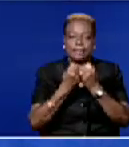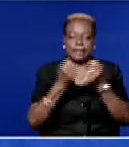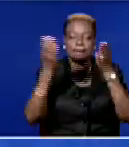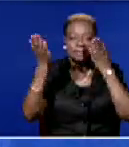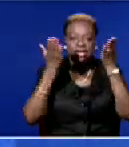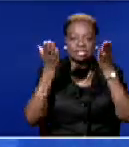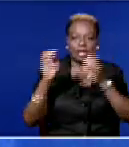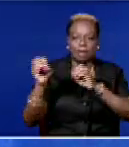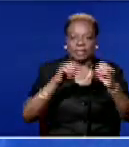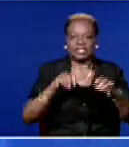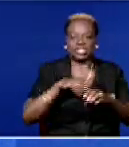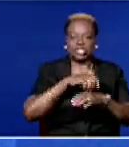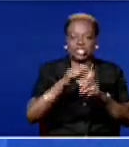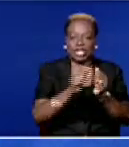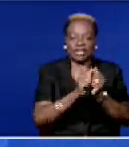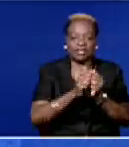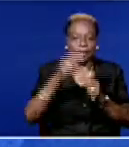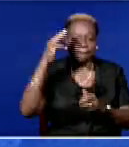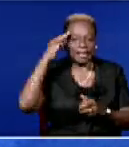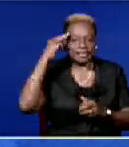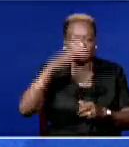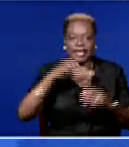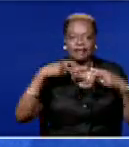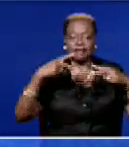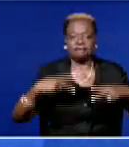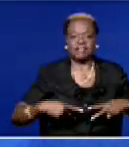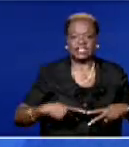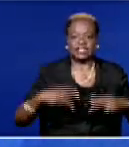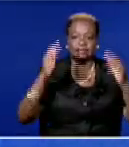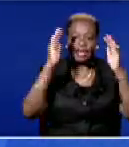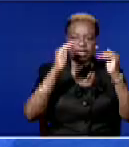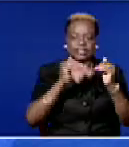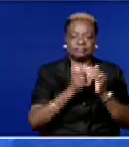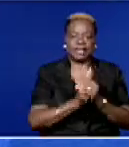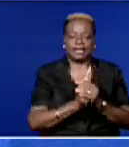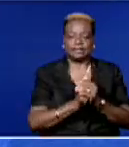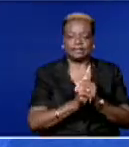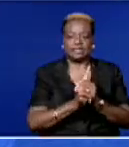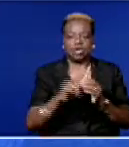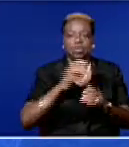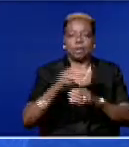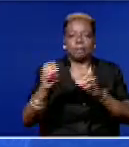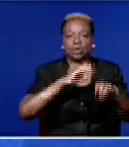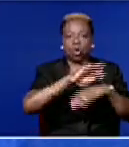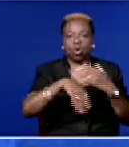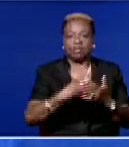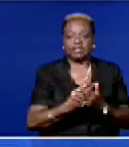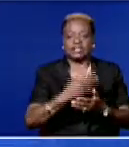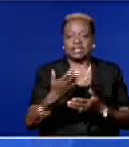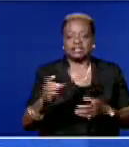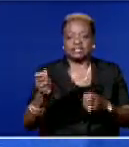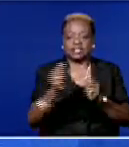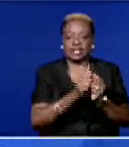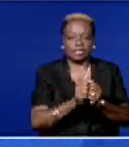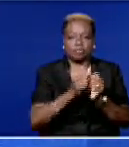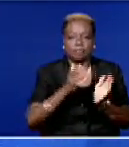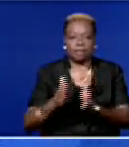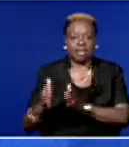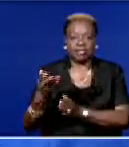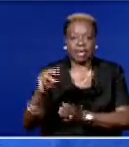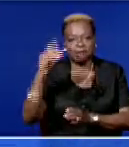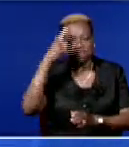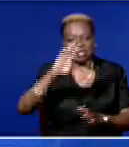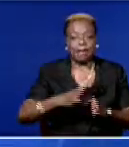aspect, trying to put the physical aspect and also the physiological aspect, put all those things together just to prepare them to this big international